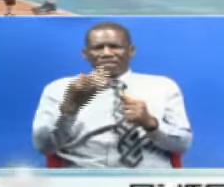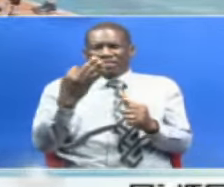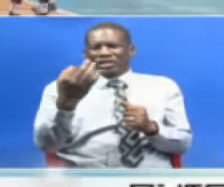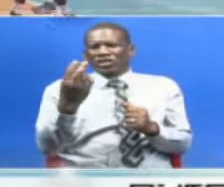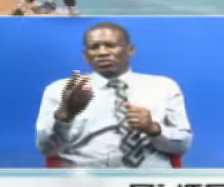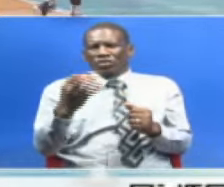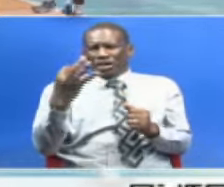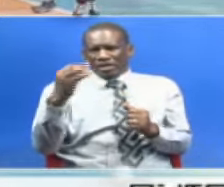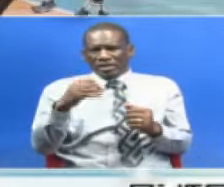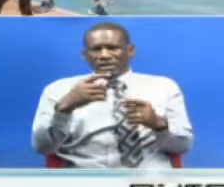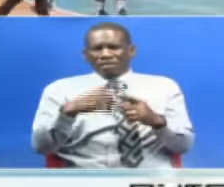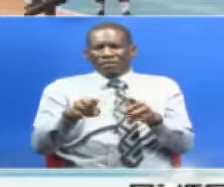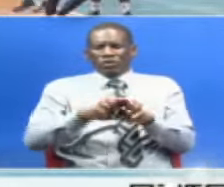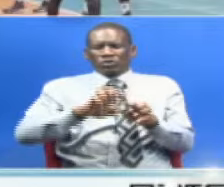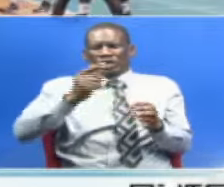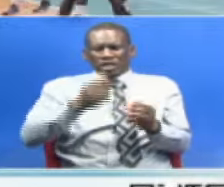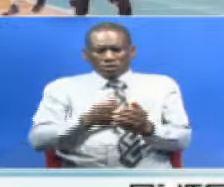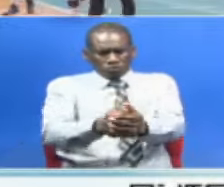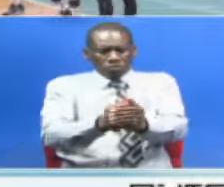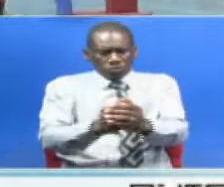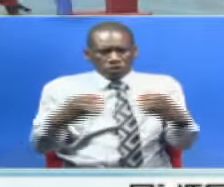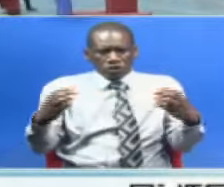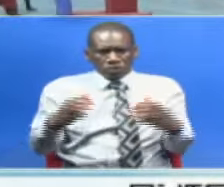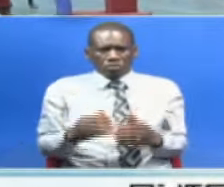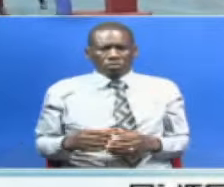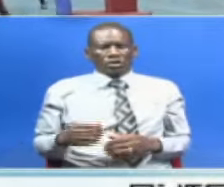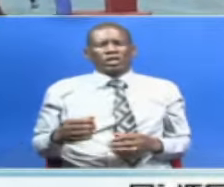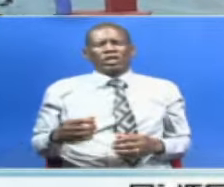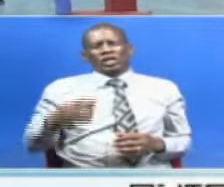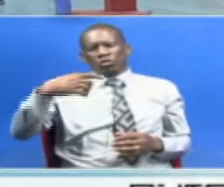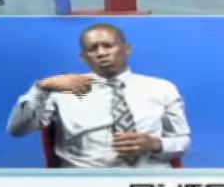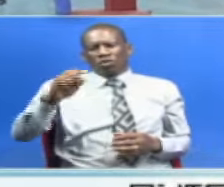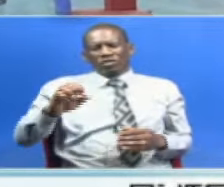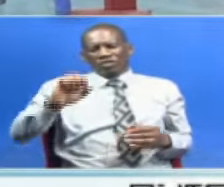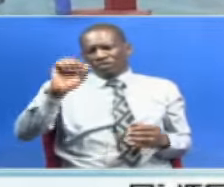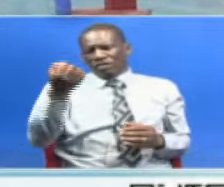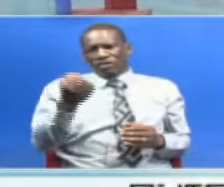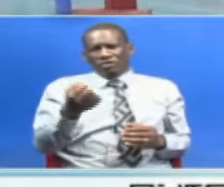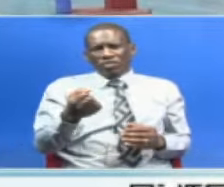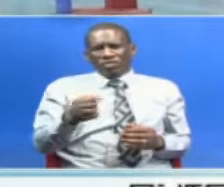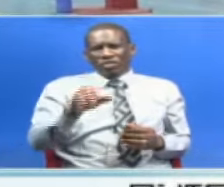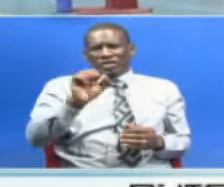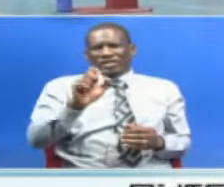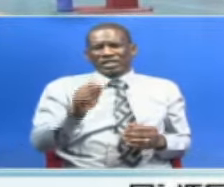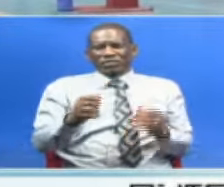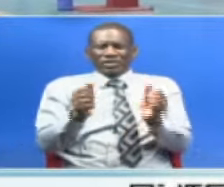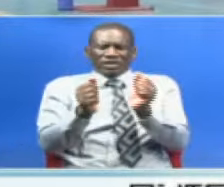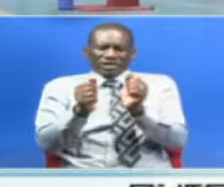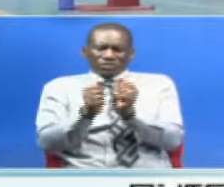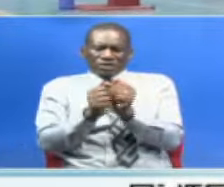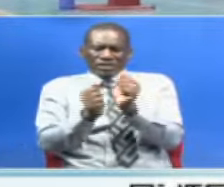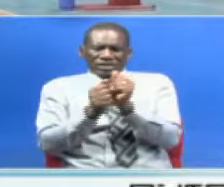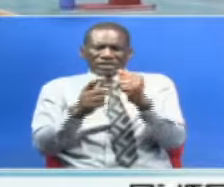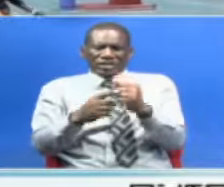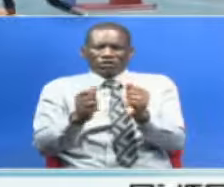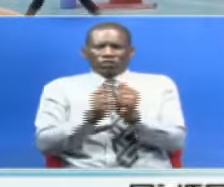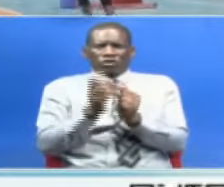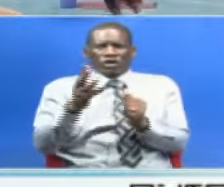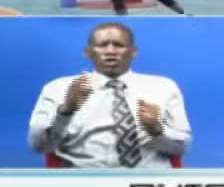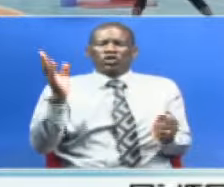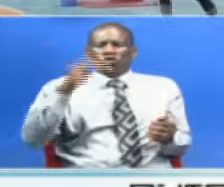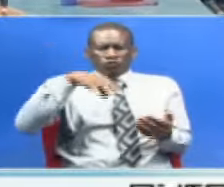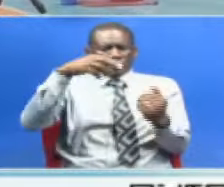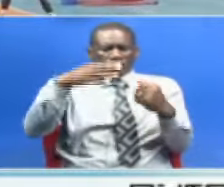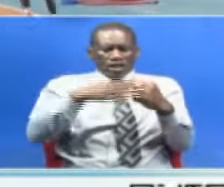However, Wafalme were to have the last laugh as they emerged victorious in the deciding set, winning 16-14 to finish ninth, just as they did back